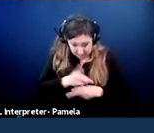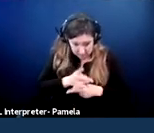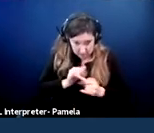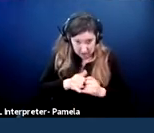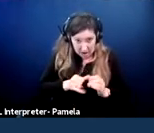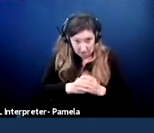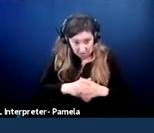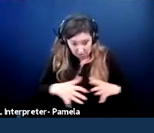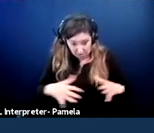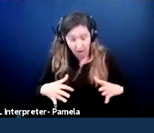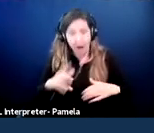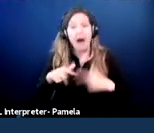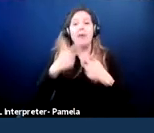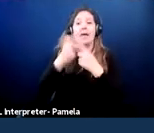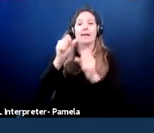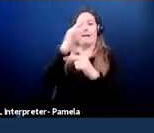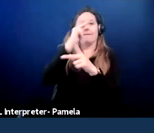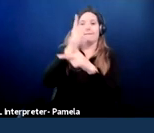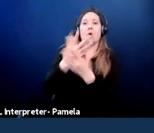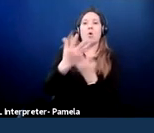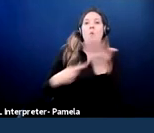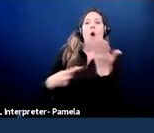you know what you're sort of going to go after.